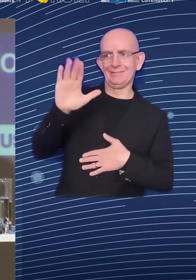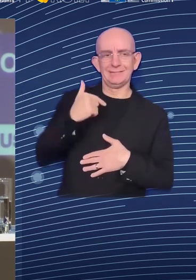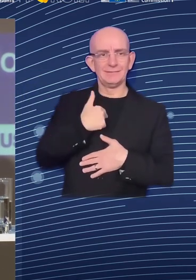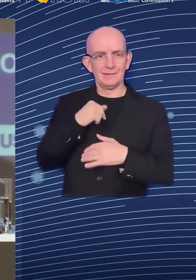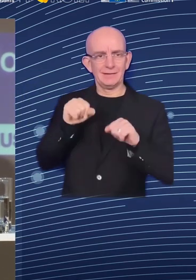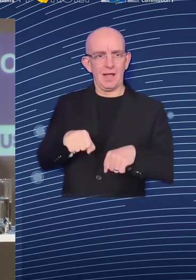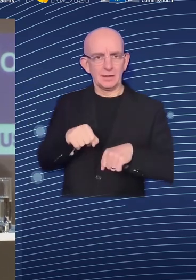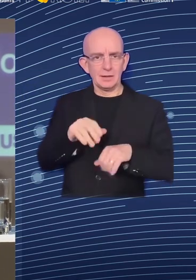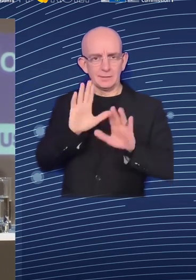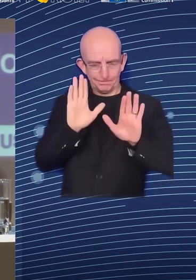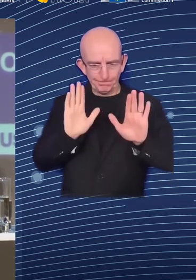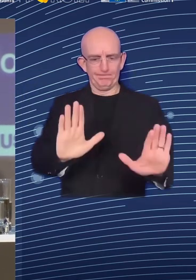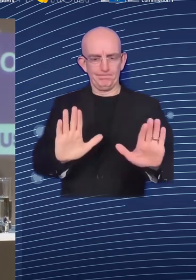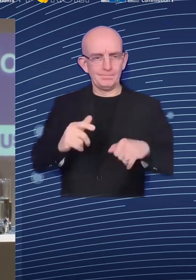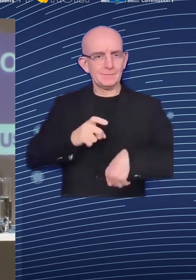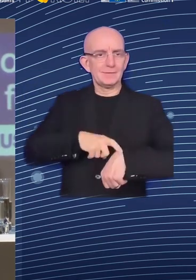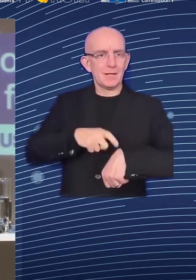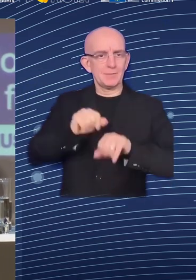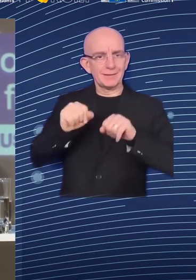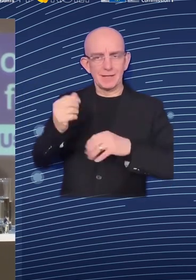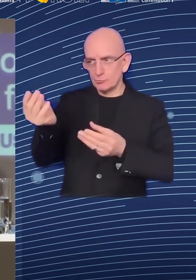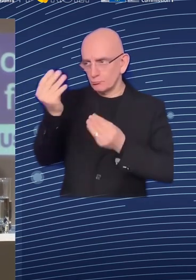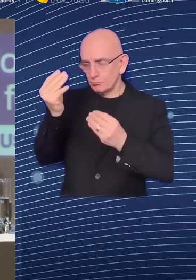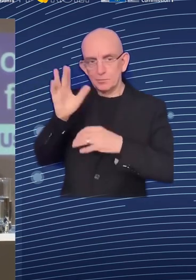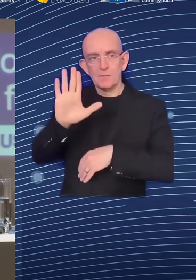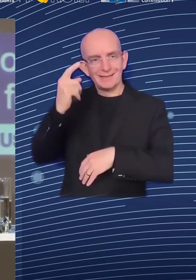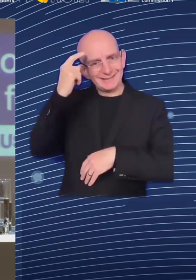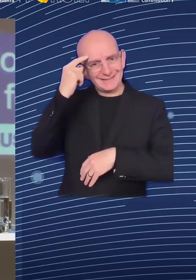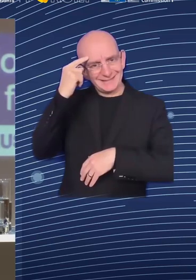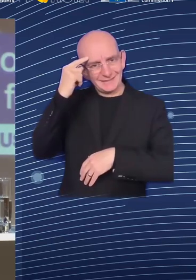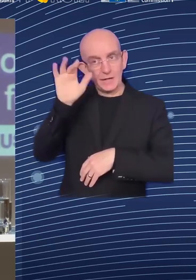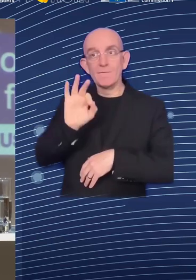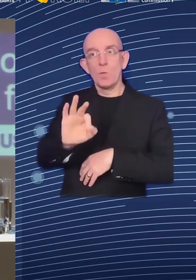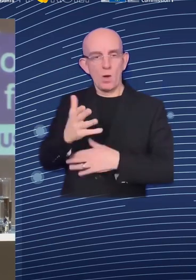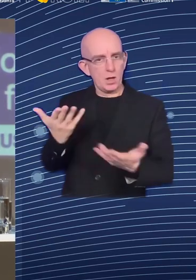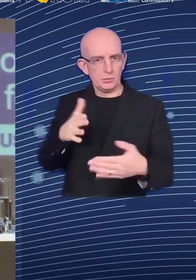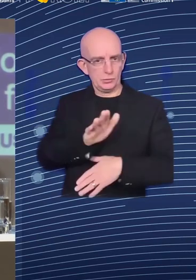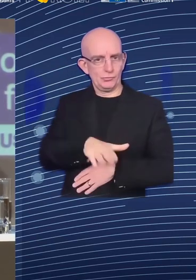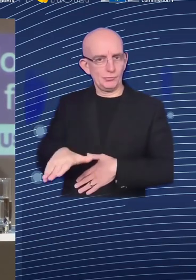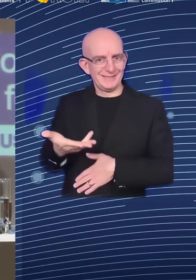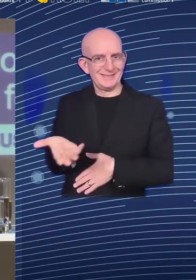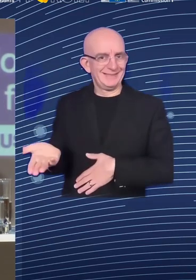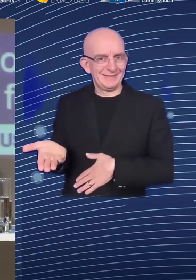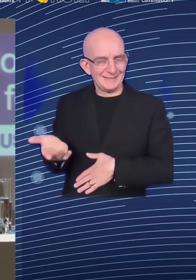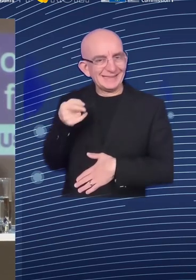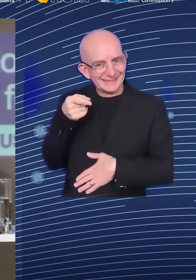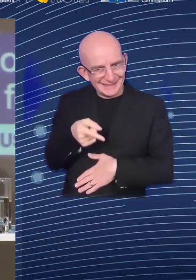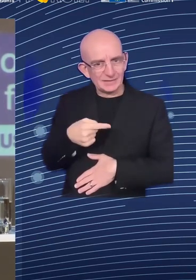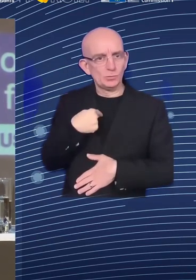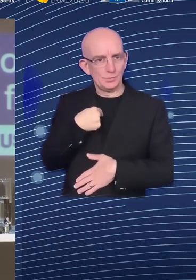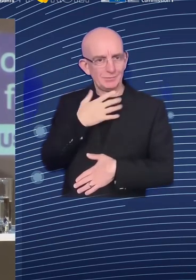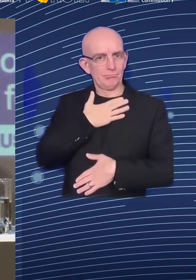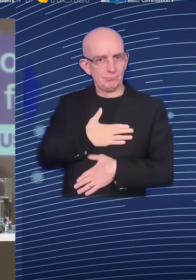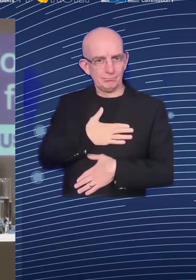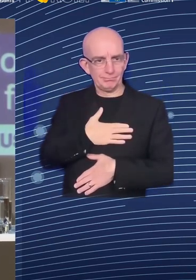I can do that. And so we are trying to reach adults for themselves through